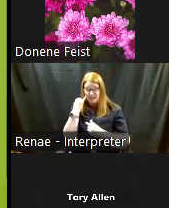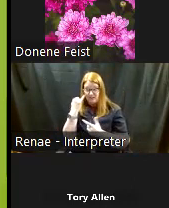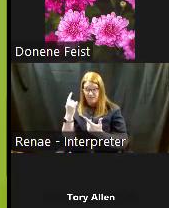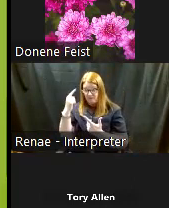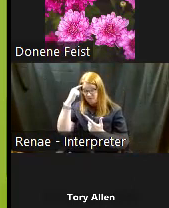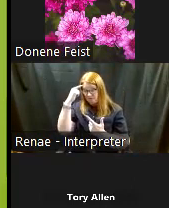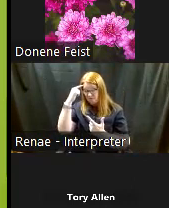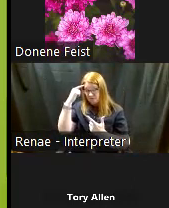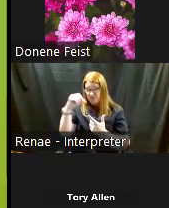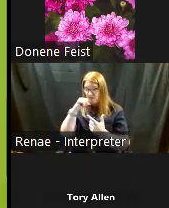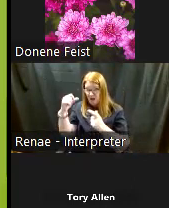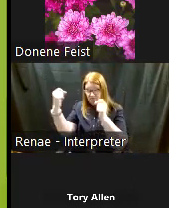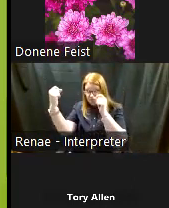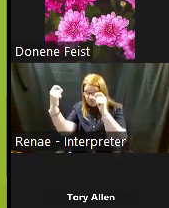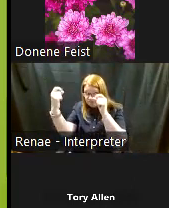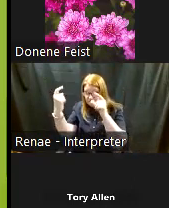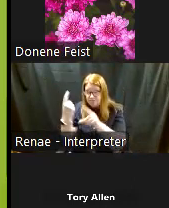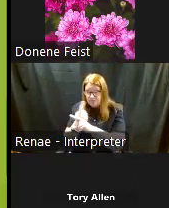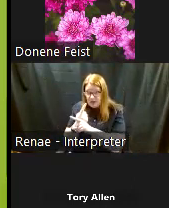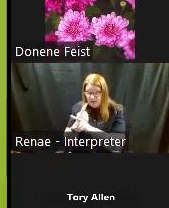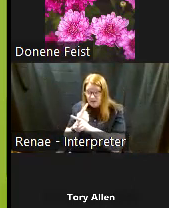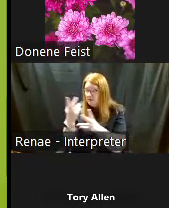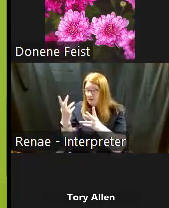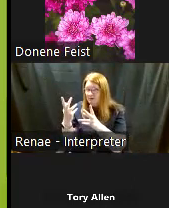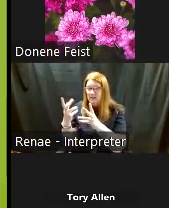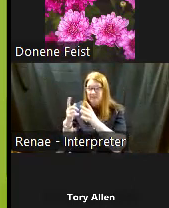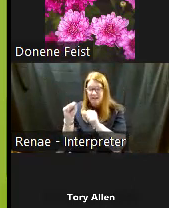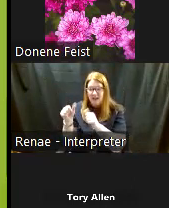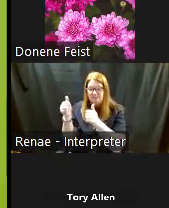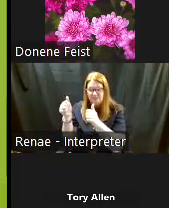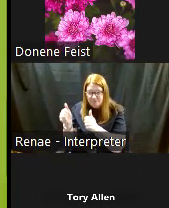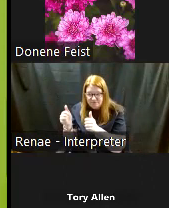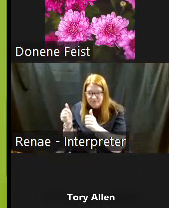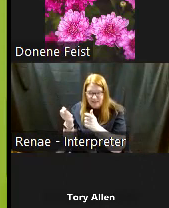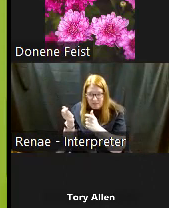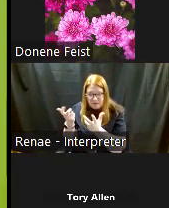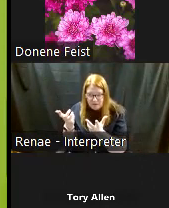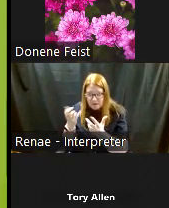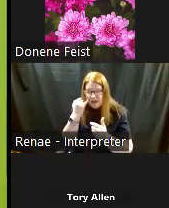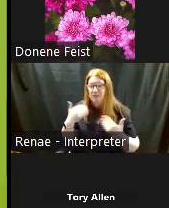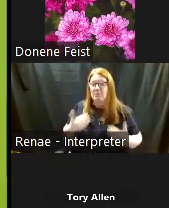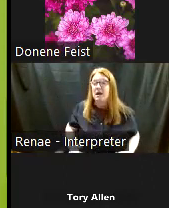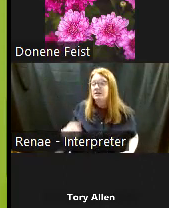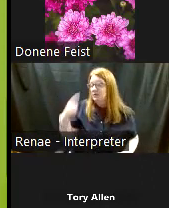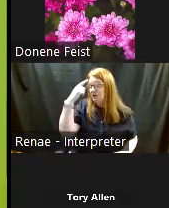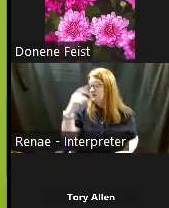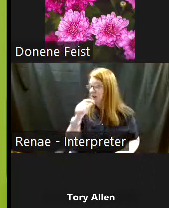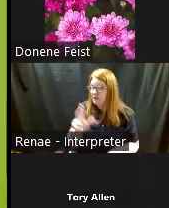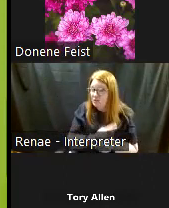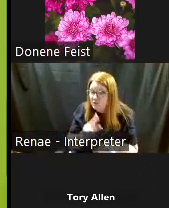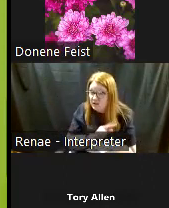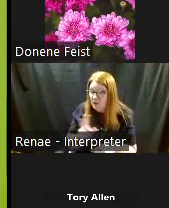pruned out or lost. And even in the earliest years of life, if our brains and our bodies are not using something, we are